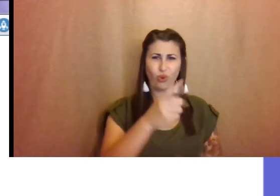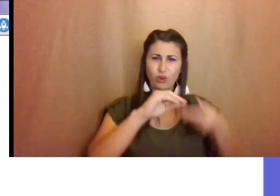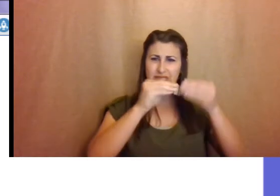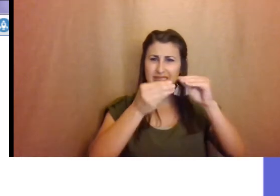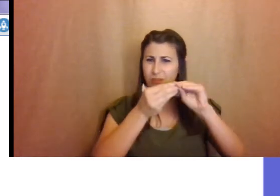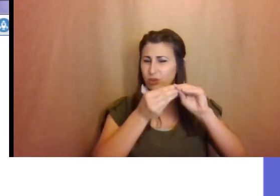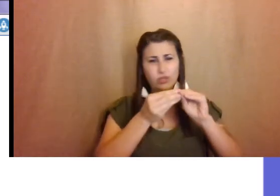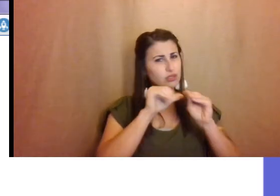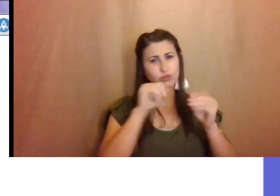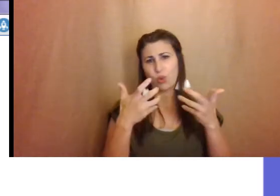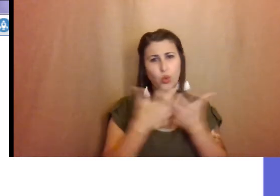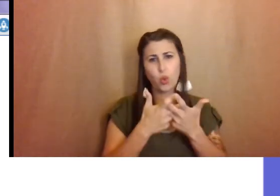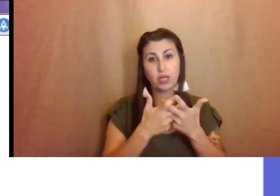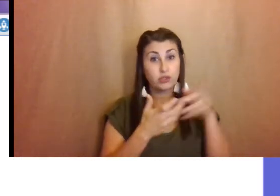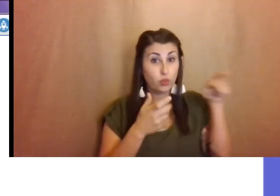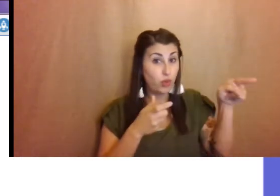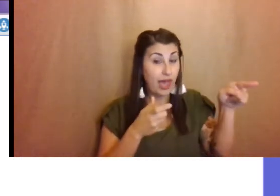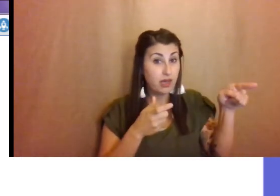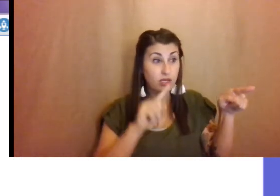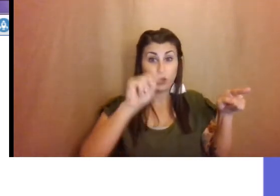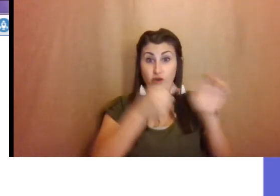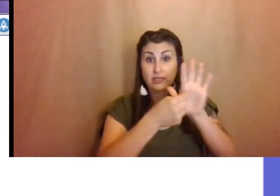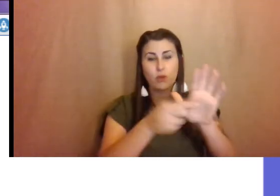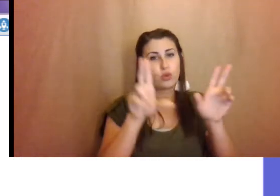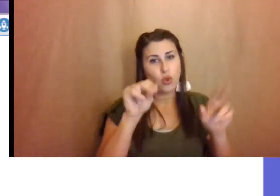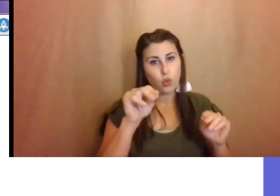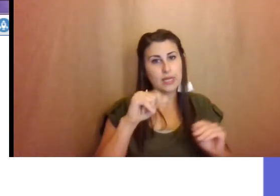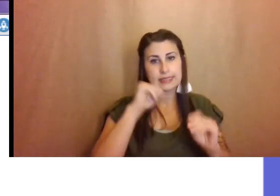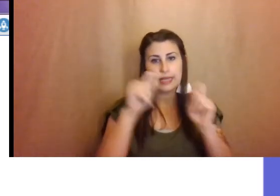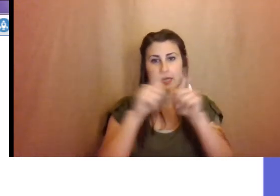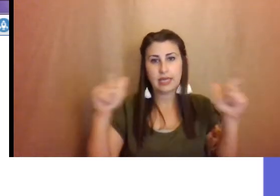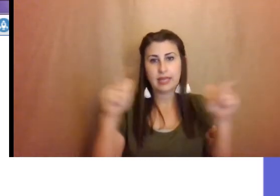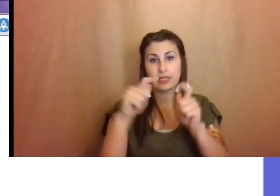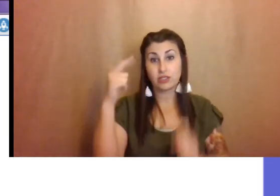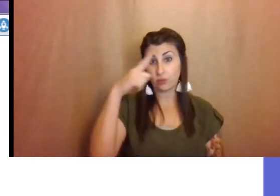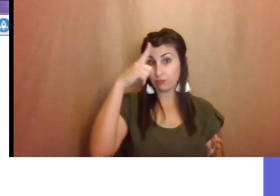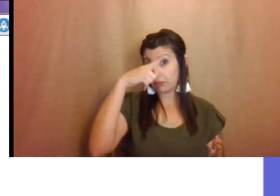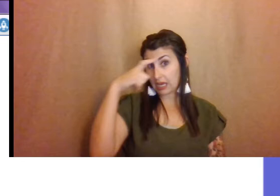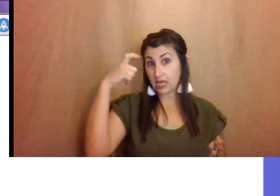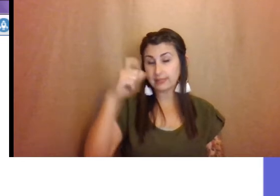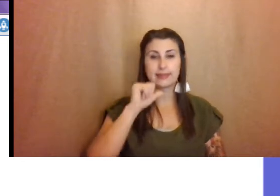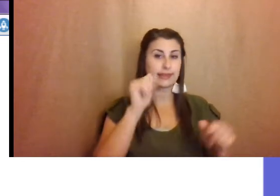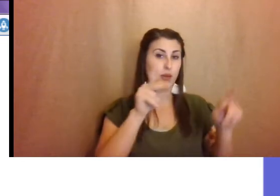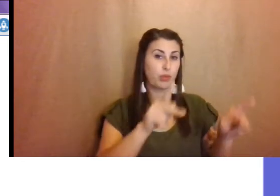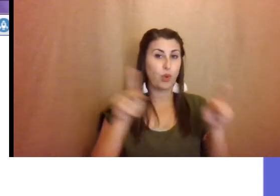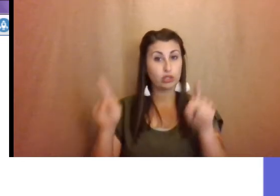Those numbers don't really correlate, so this is not a dilation. It's not proportional.